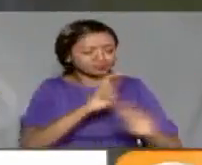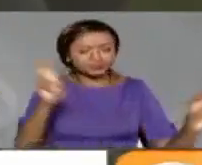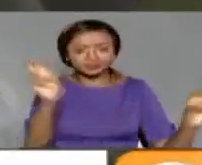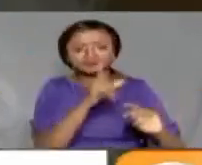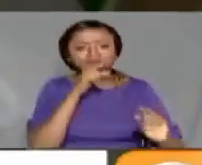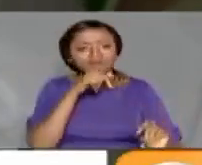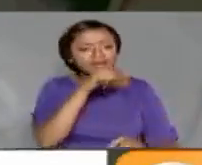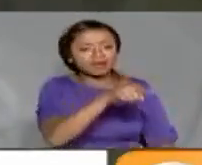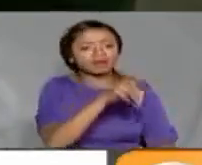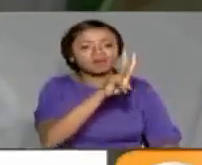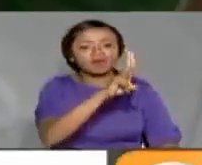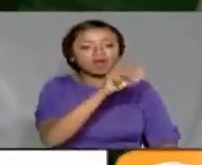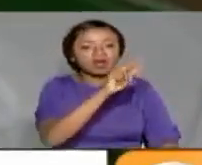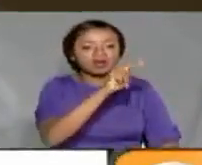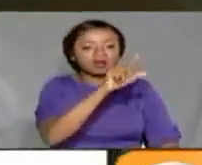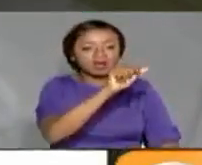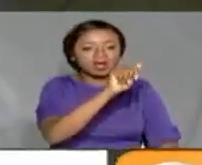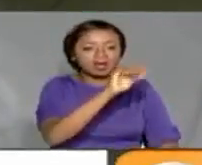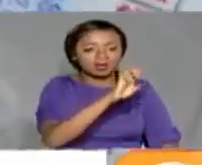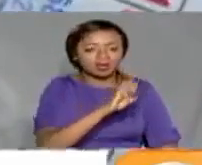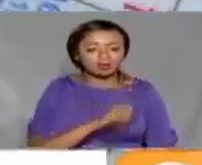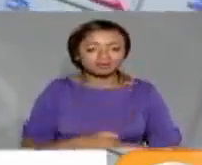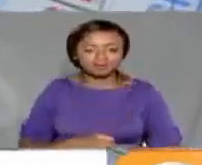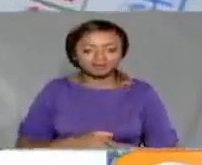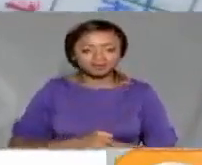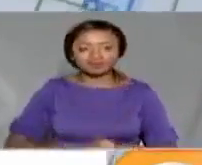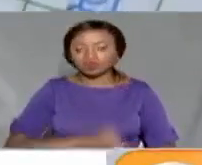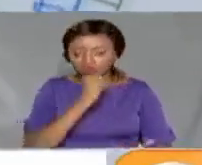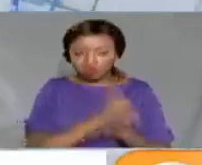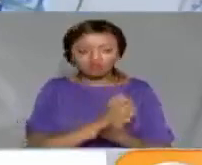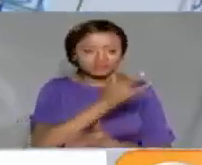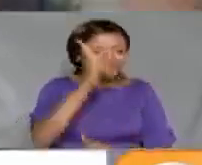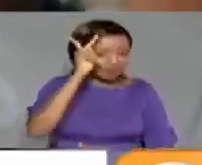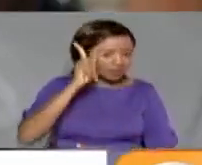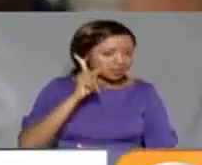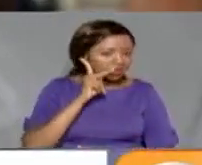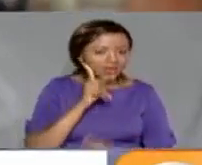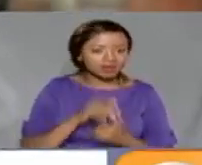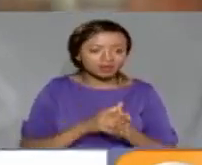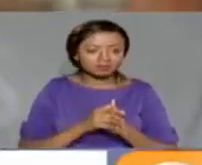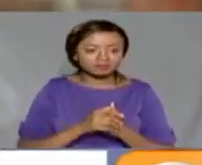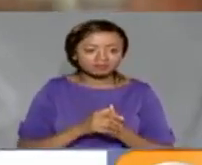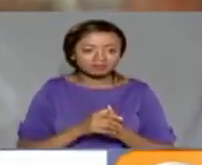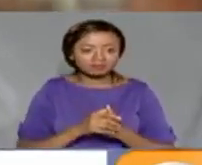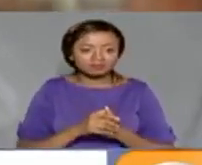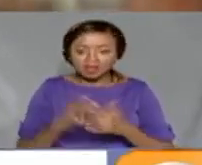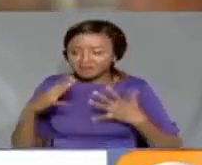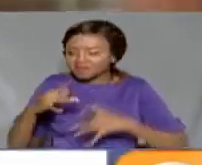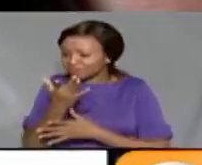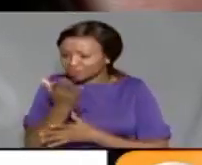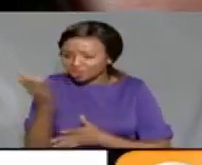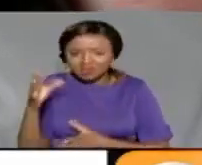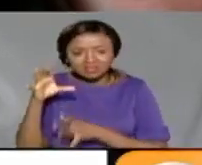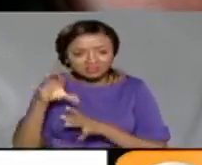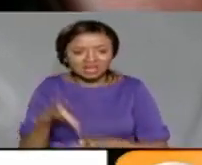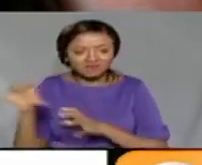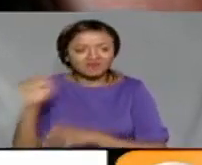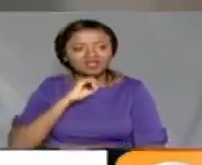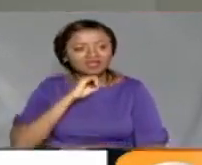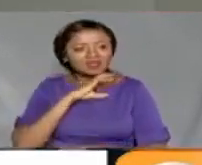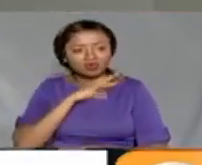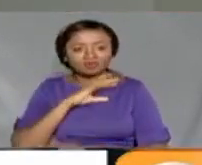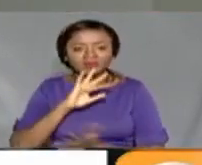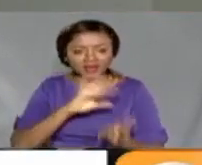at the company's Kimathi Street, Lower Kabete and Karen offices in Nairobi as his victims continued to lodge complaints